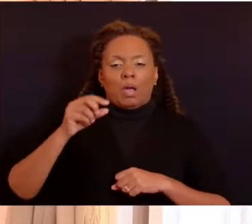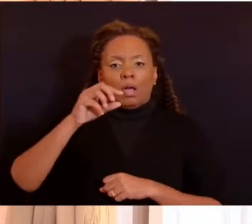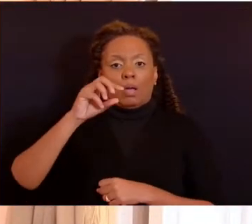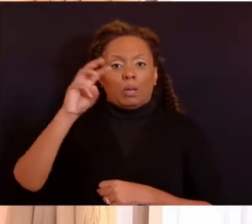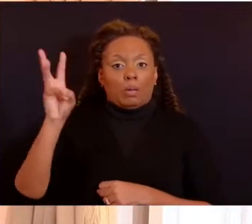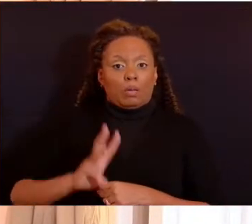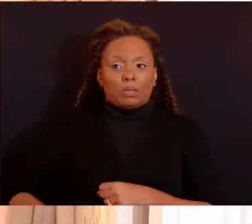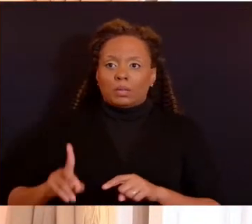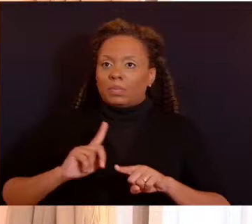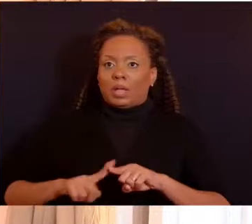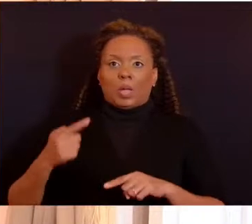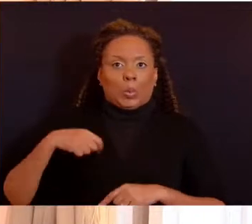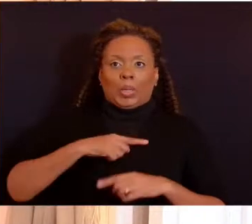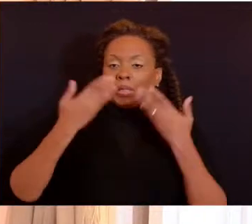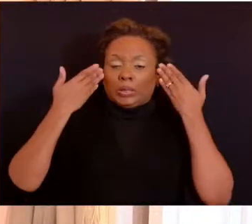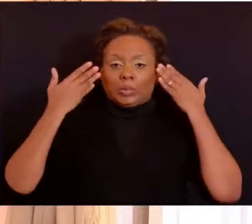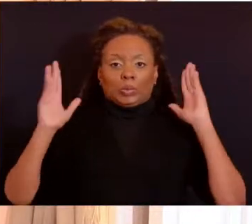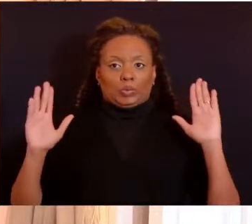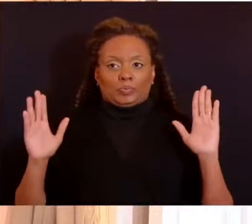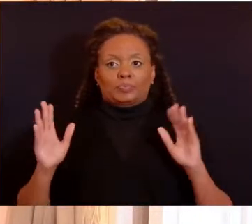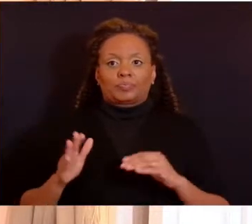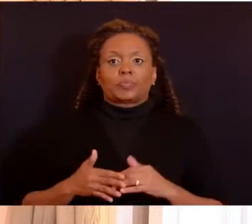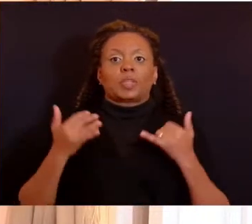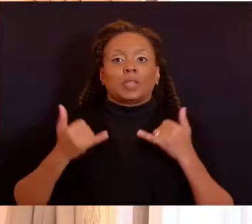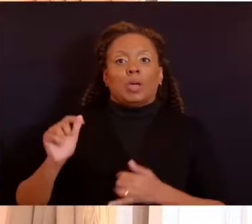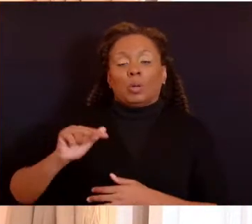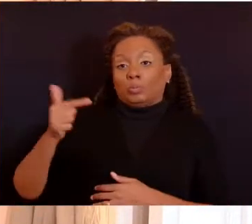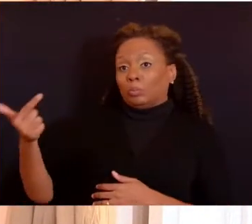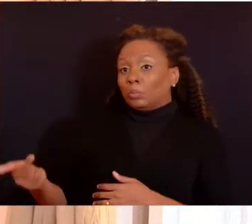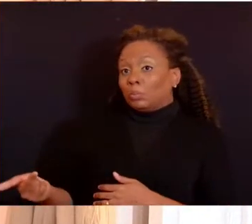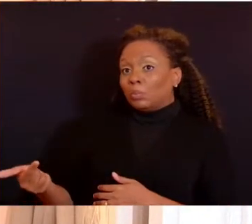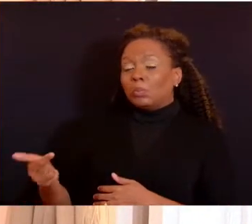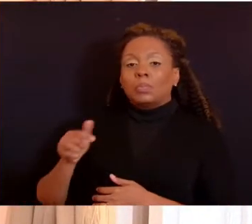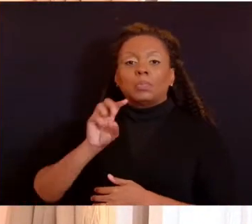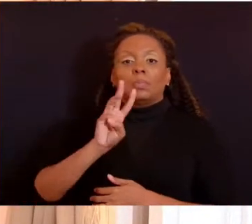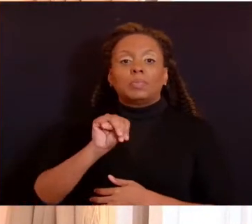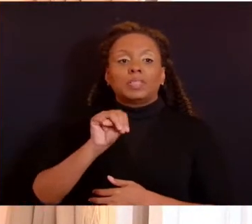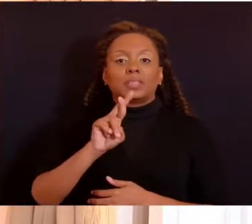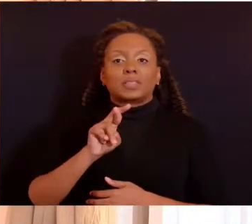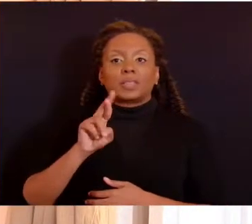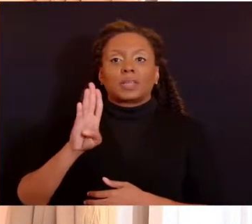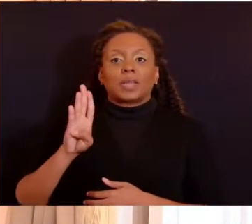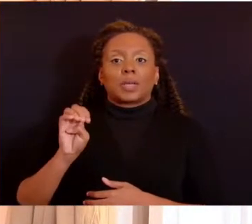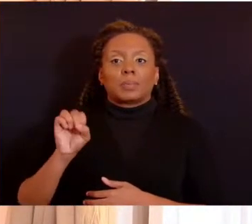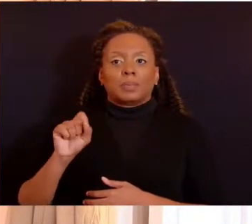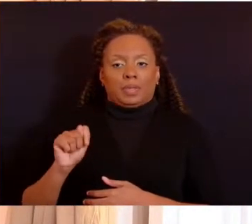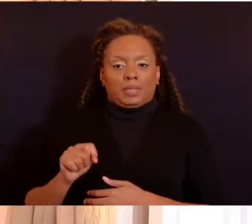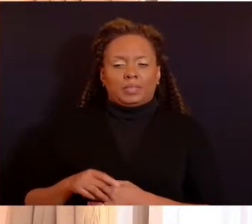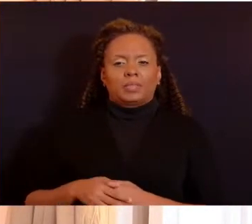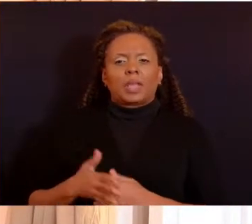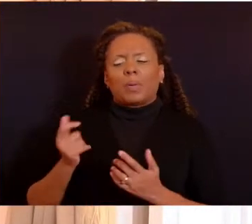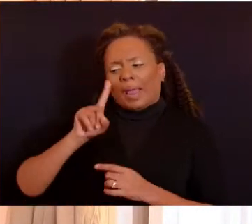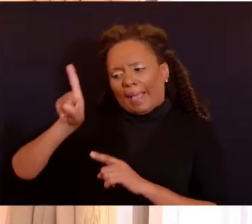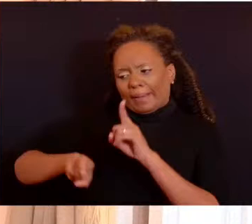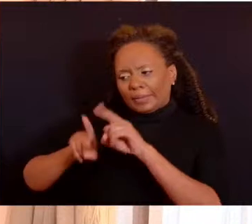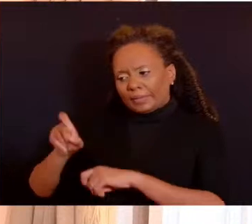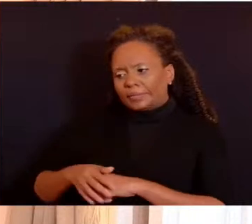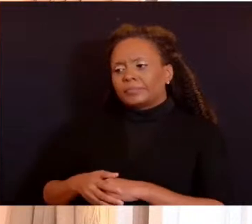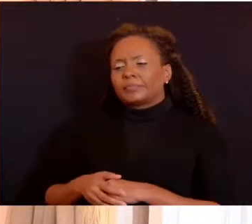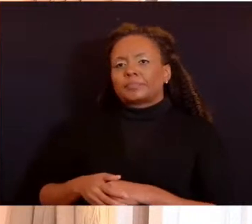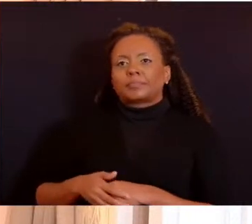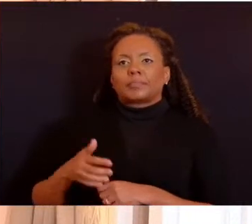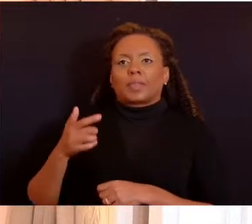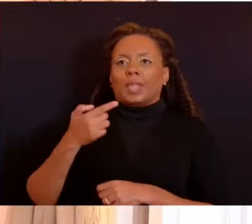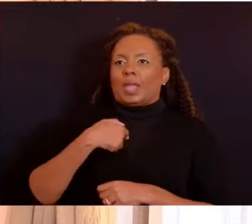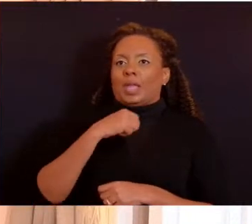us expected this. And Mr. Best, if I can pass over to you, and I'll ask you one or two questions because I think the country needs to hear from you. I